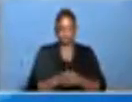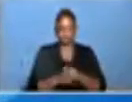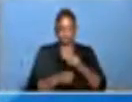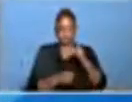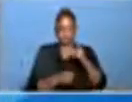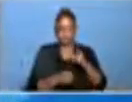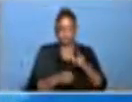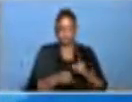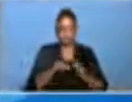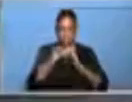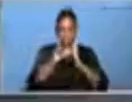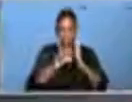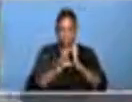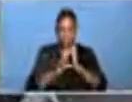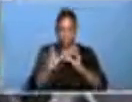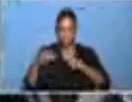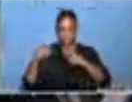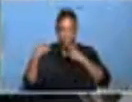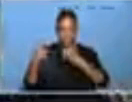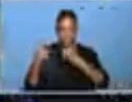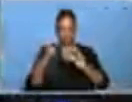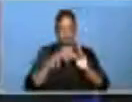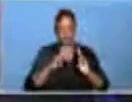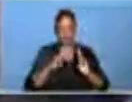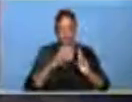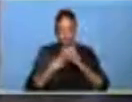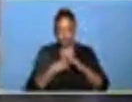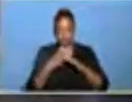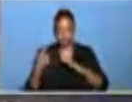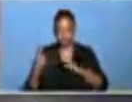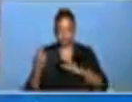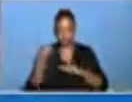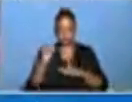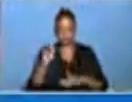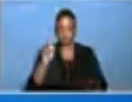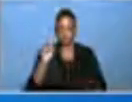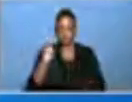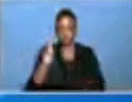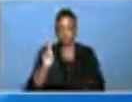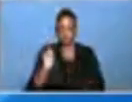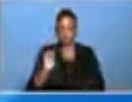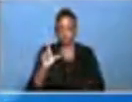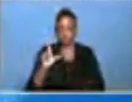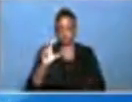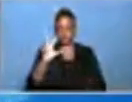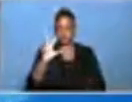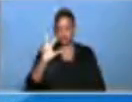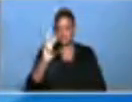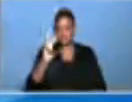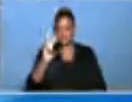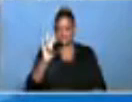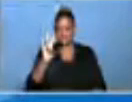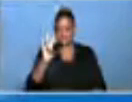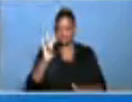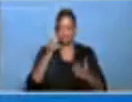The proposed law allows for the conditional release of BDOCS inmates for parole. Some 37 pages in all, the document speaks to